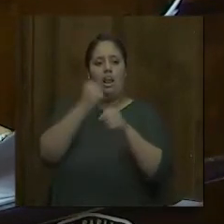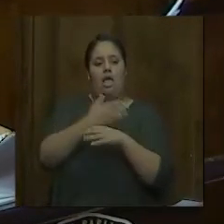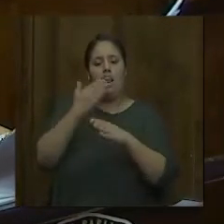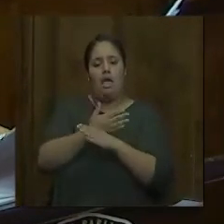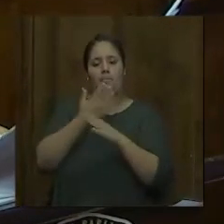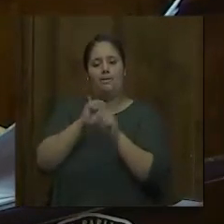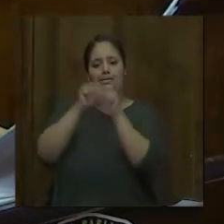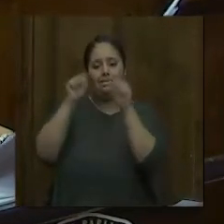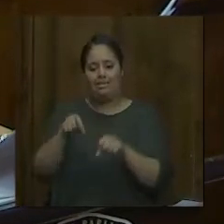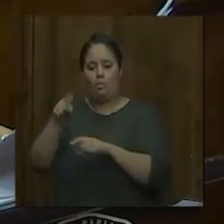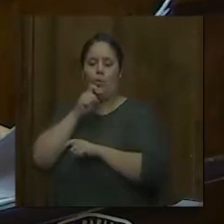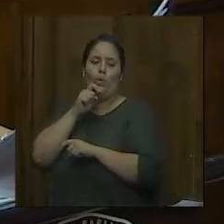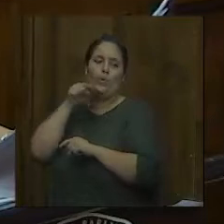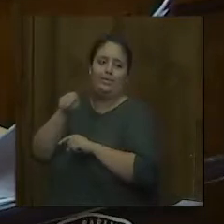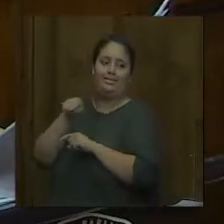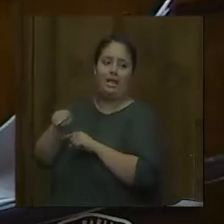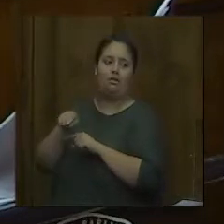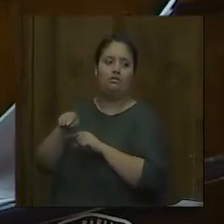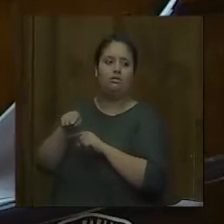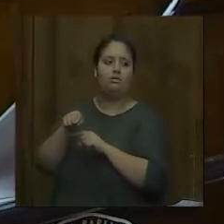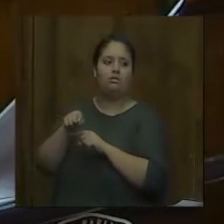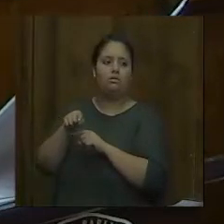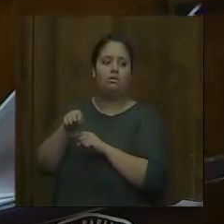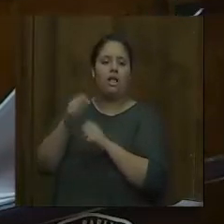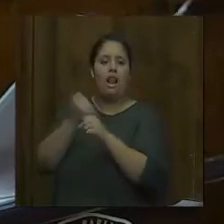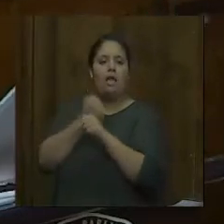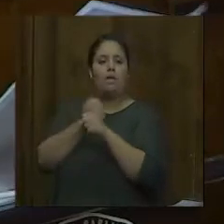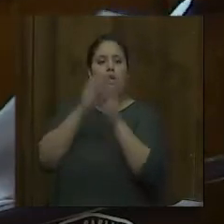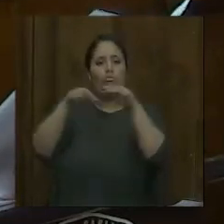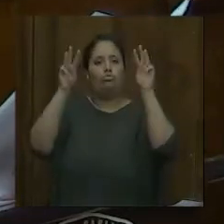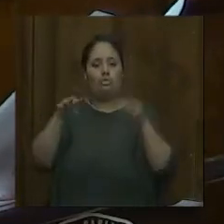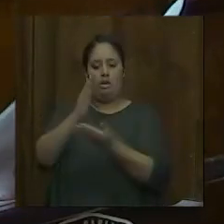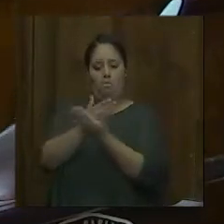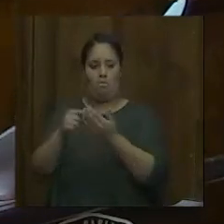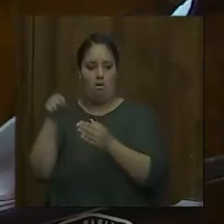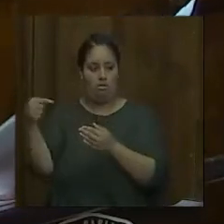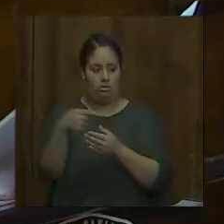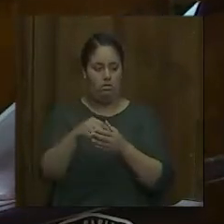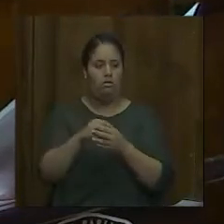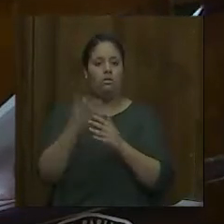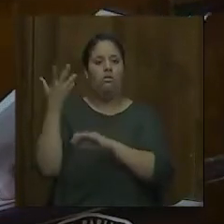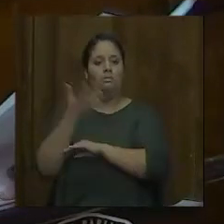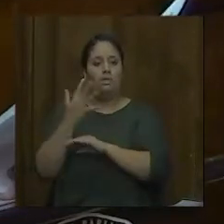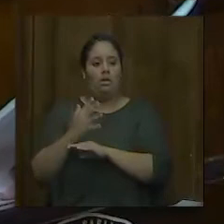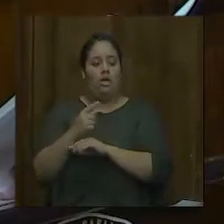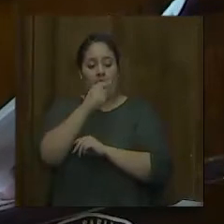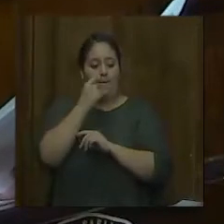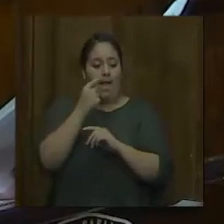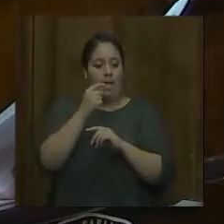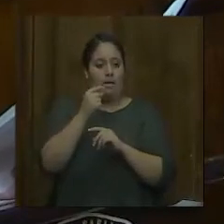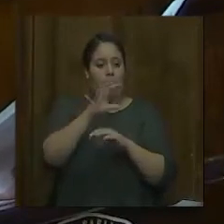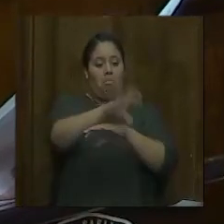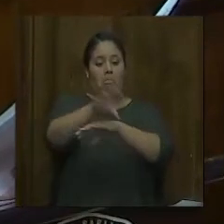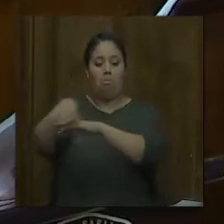is currently used as part of the Lewandle Migrant Labour Museum. Speaker, geographical names provide a sense